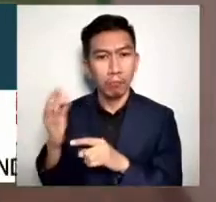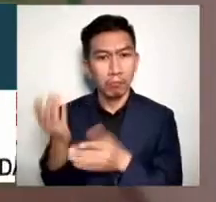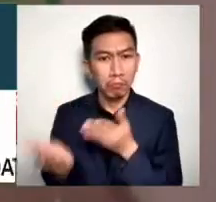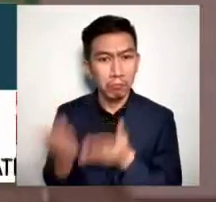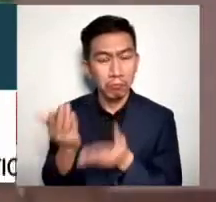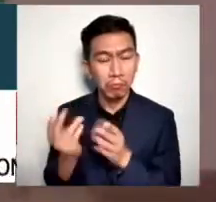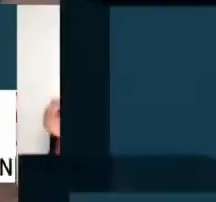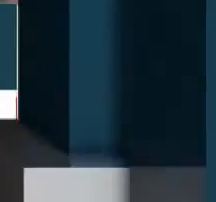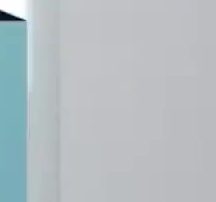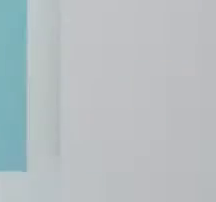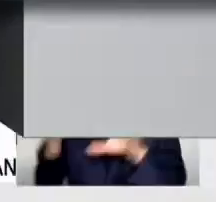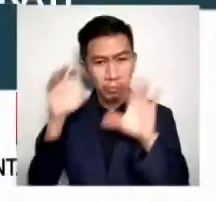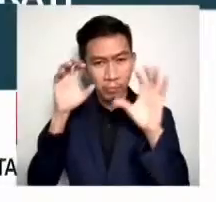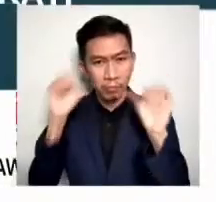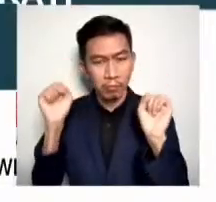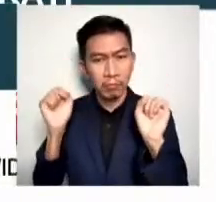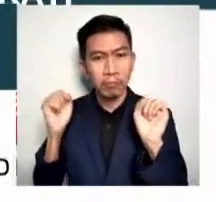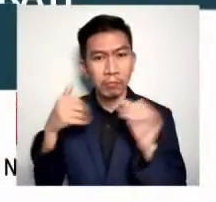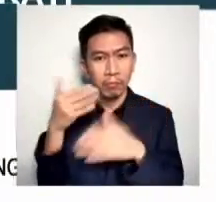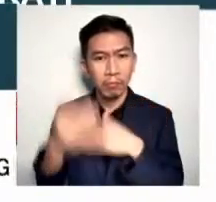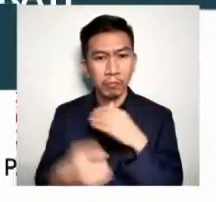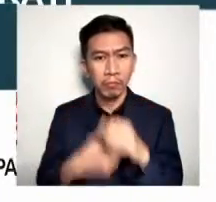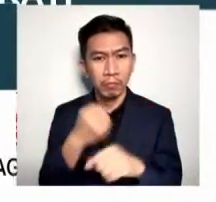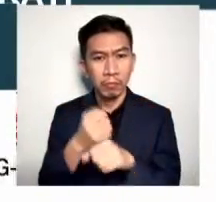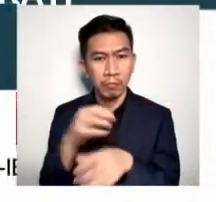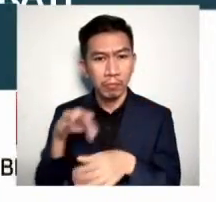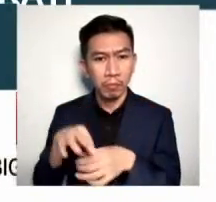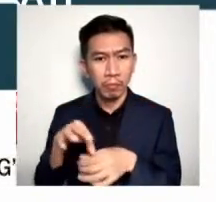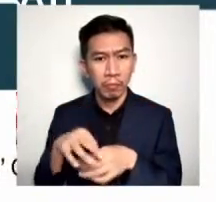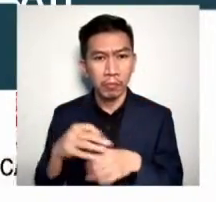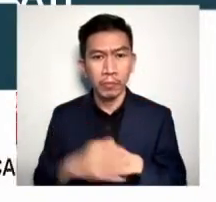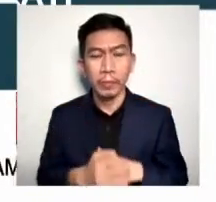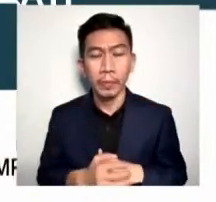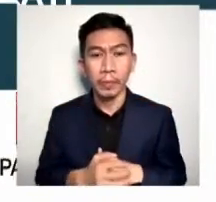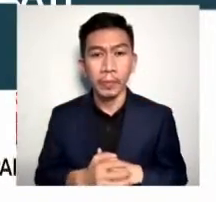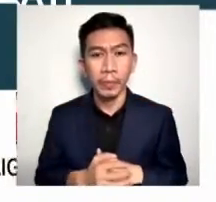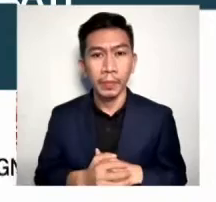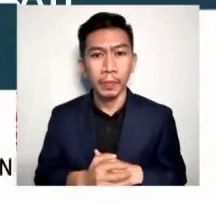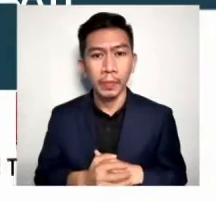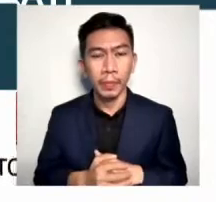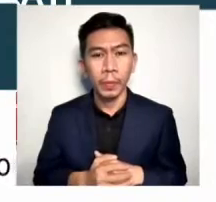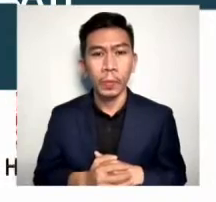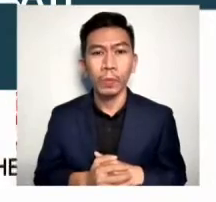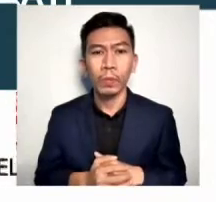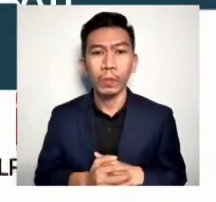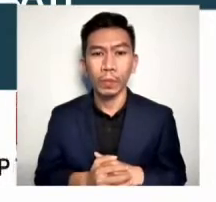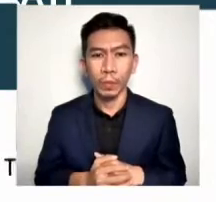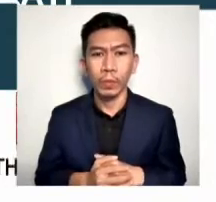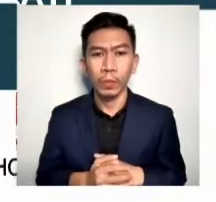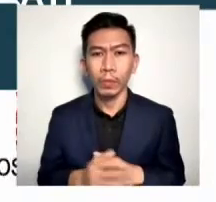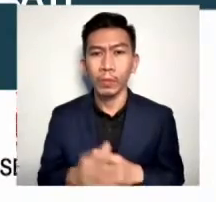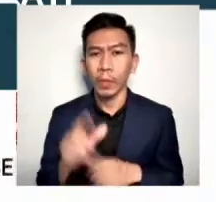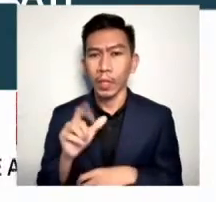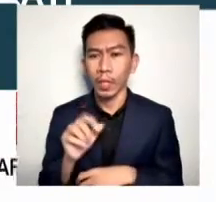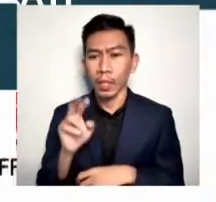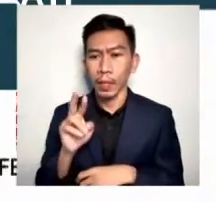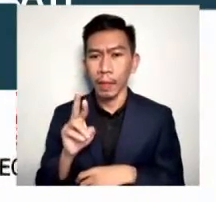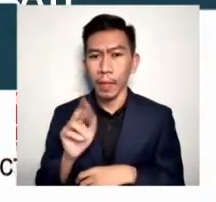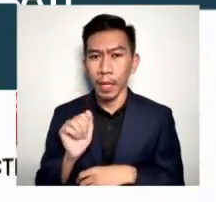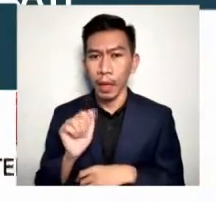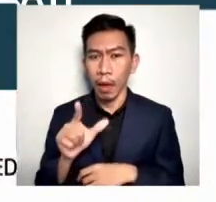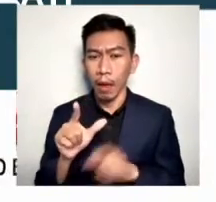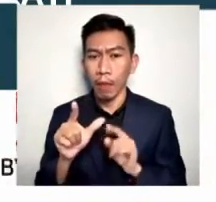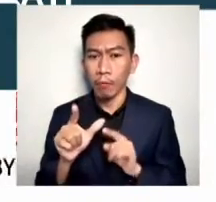elections. I have heard of this. But that the Liberal Party has taken an official